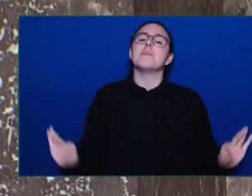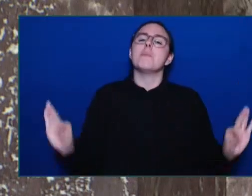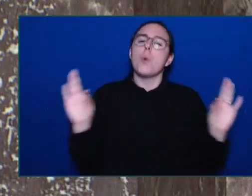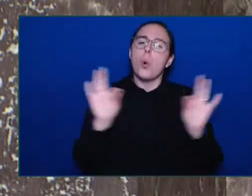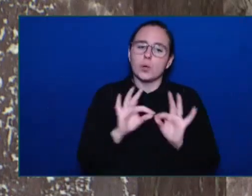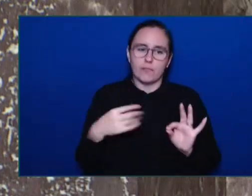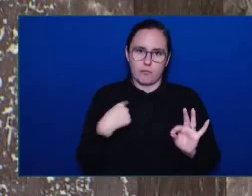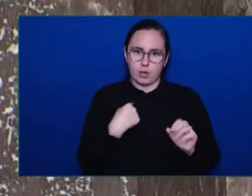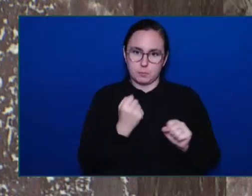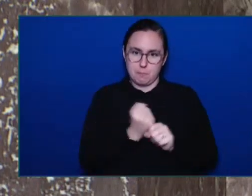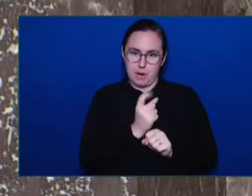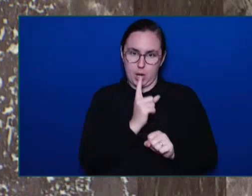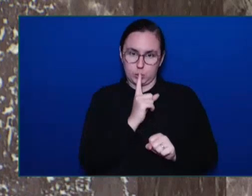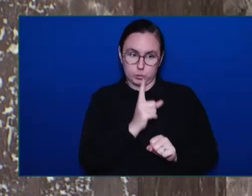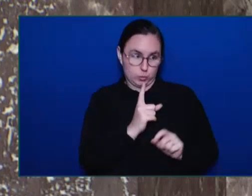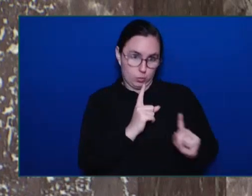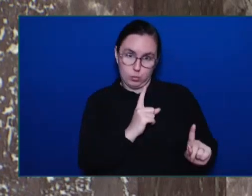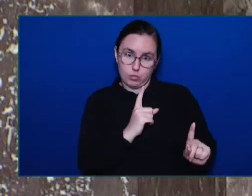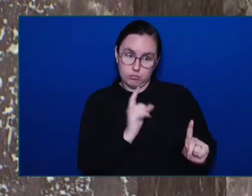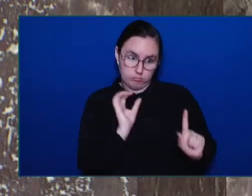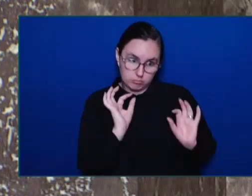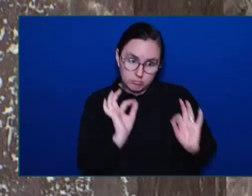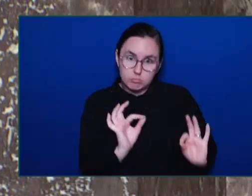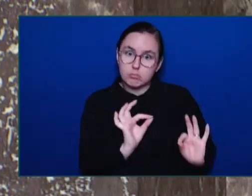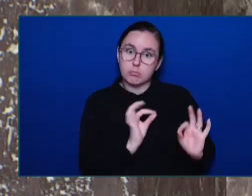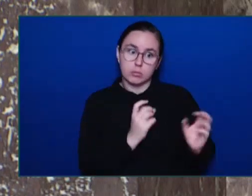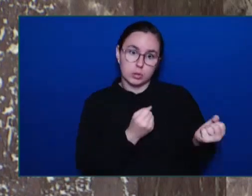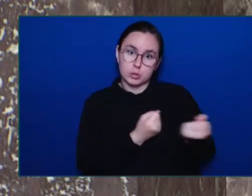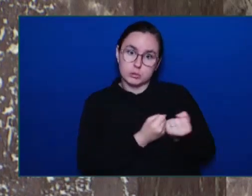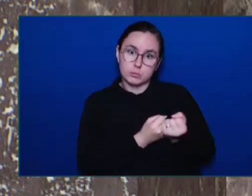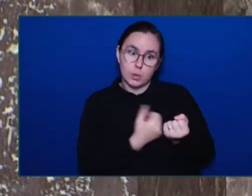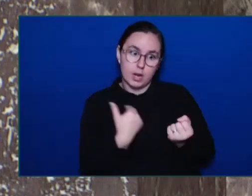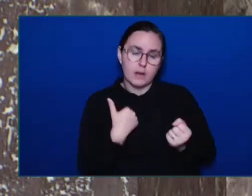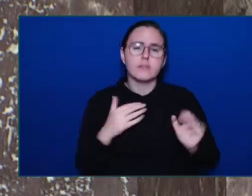where Members.